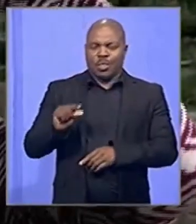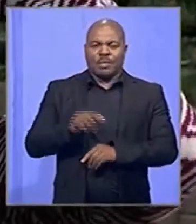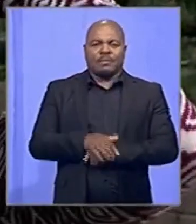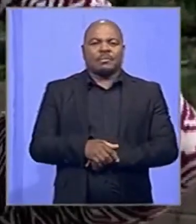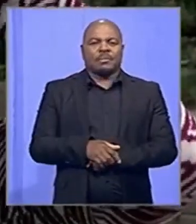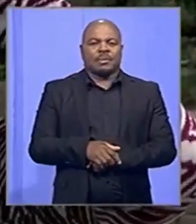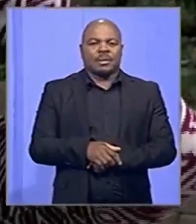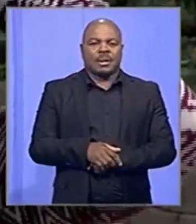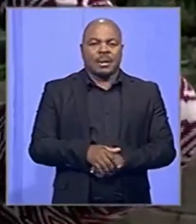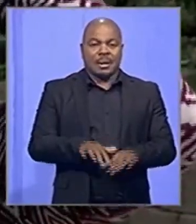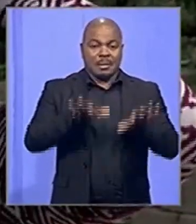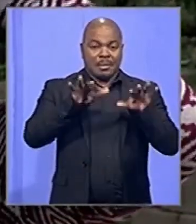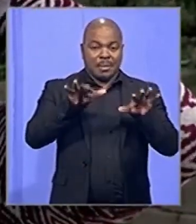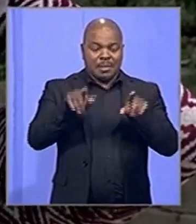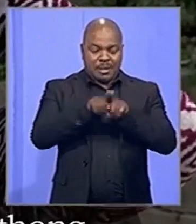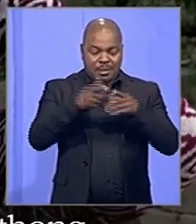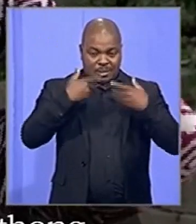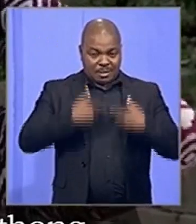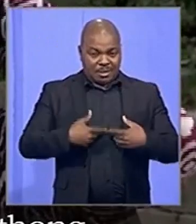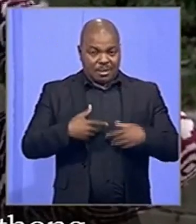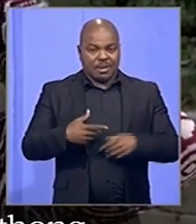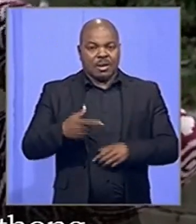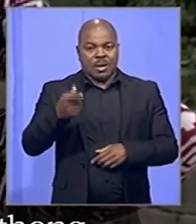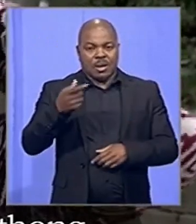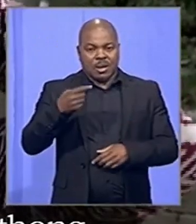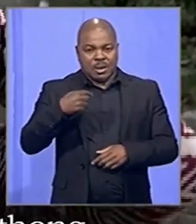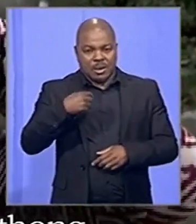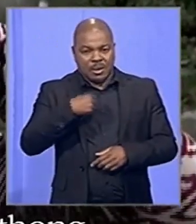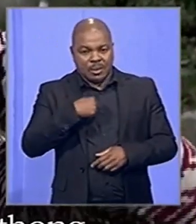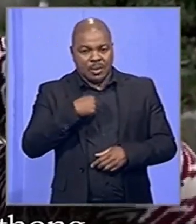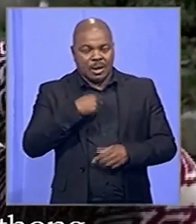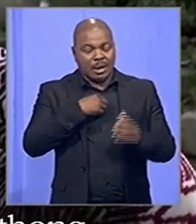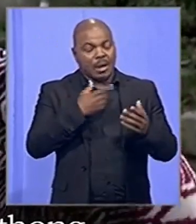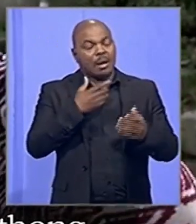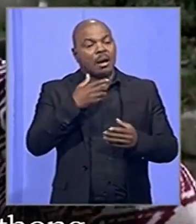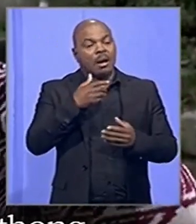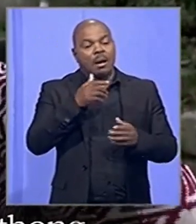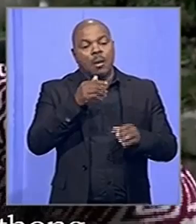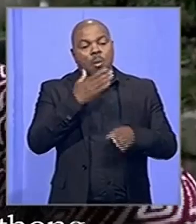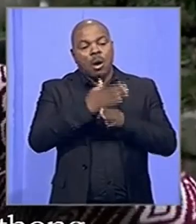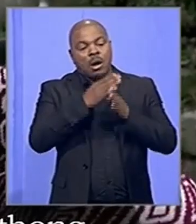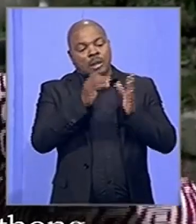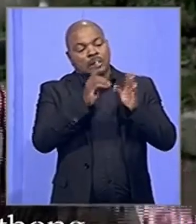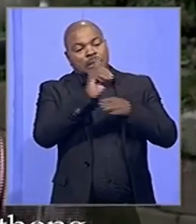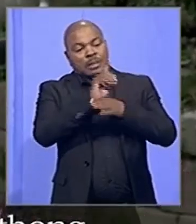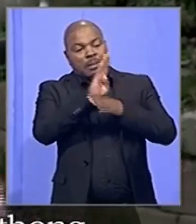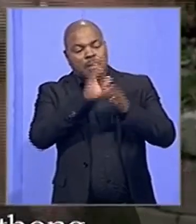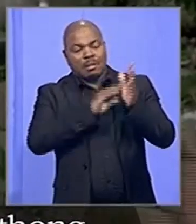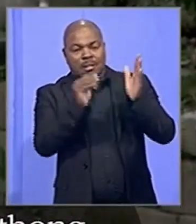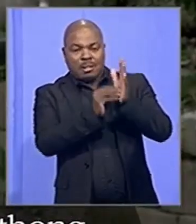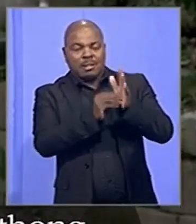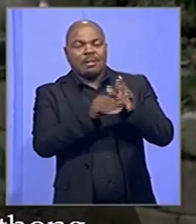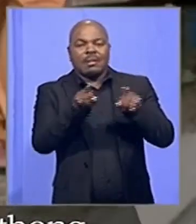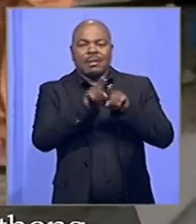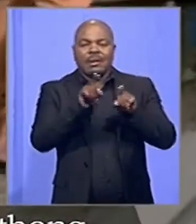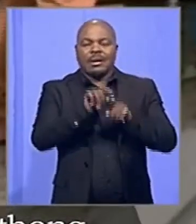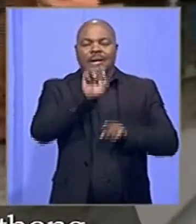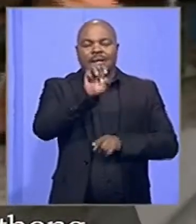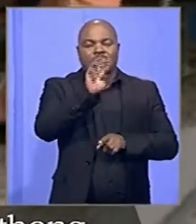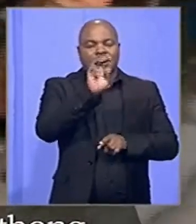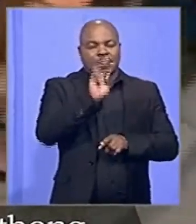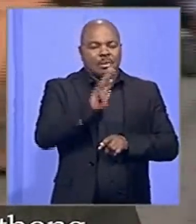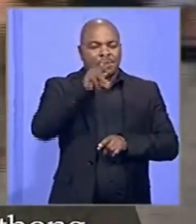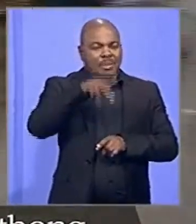these people, including me, myself, we apply on the database for work and we don't get the job by EPWP. It's the same people working every